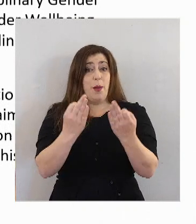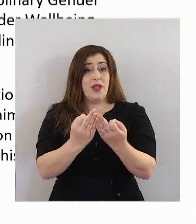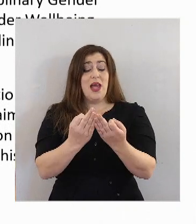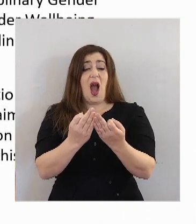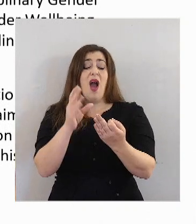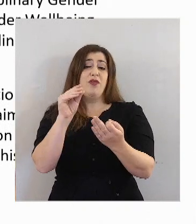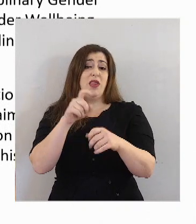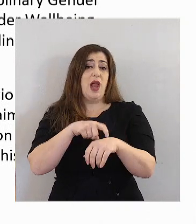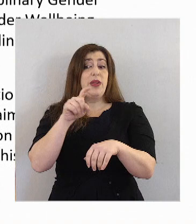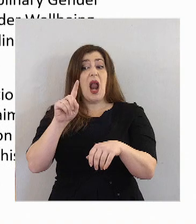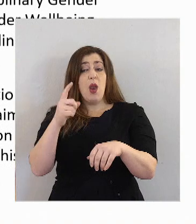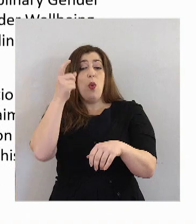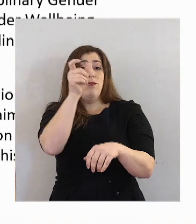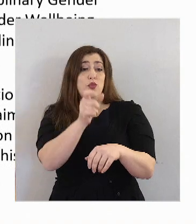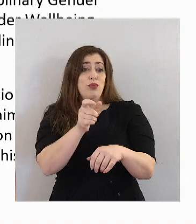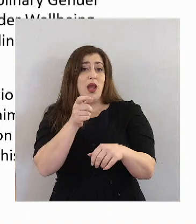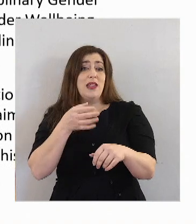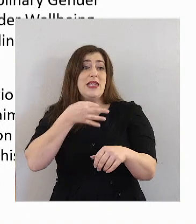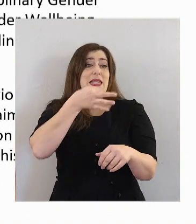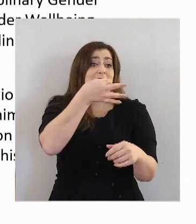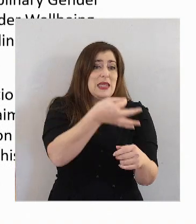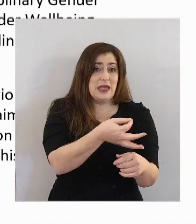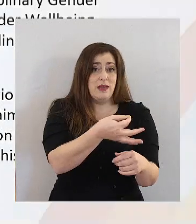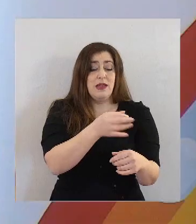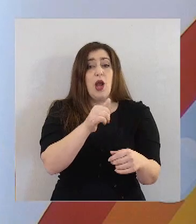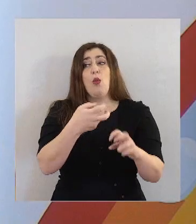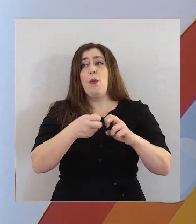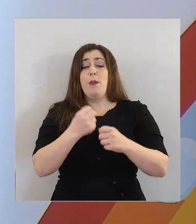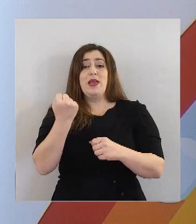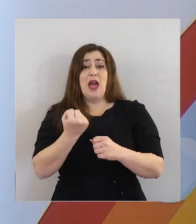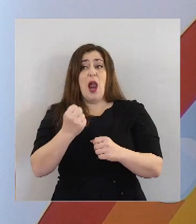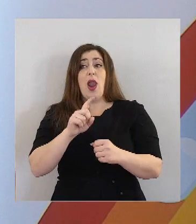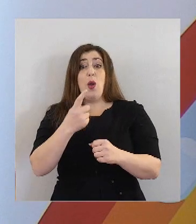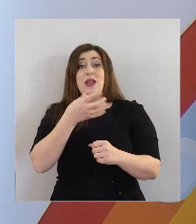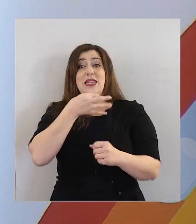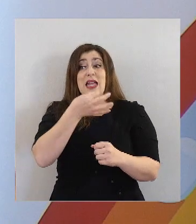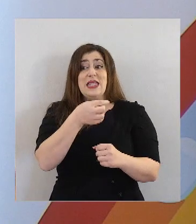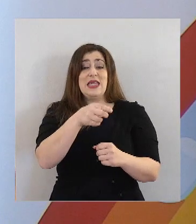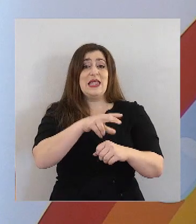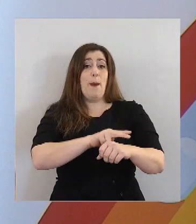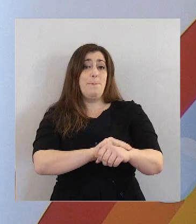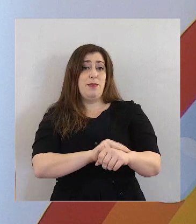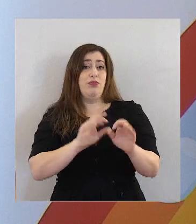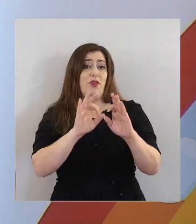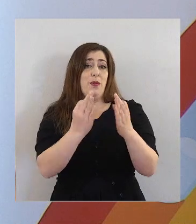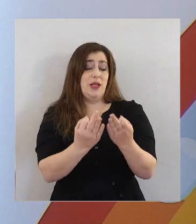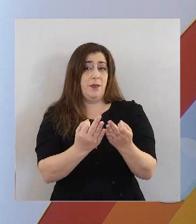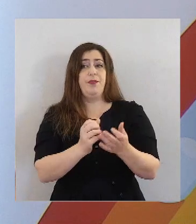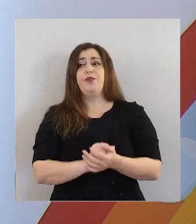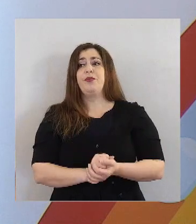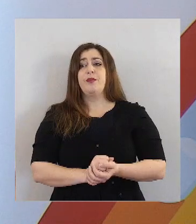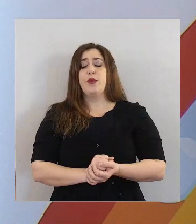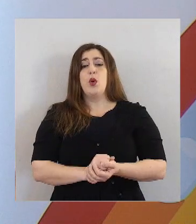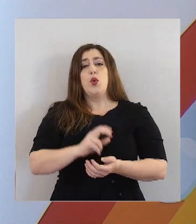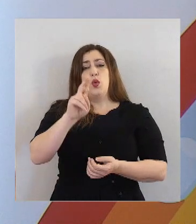for most persons seeking healthcare. The training of 25 emergency personnel in Malta and Gozo.